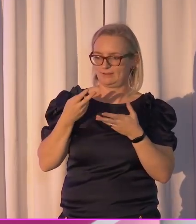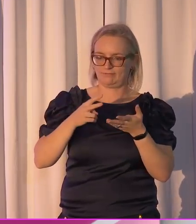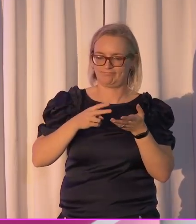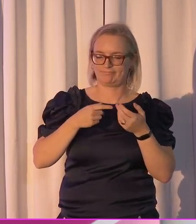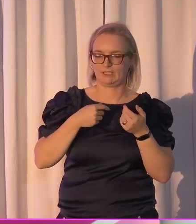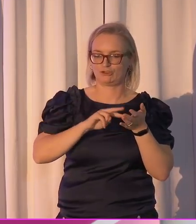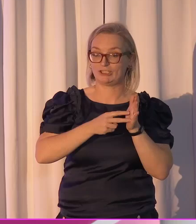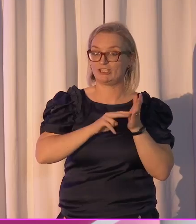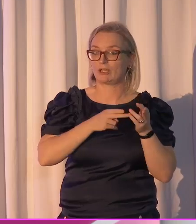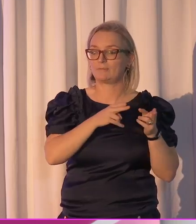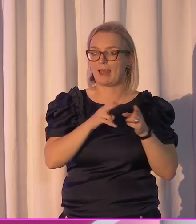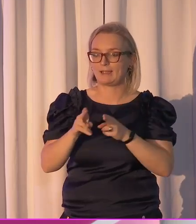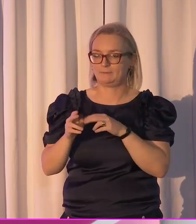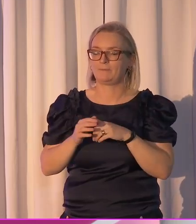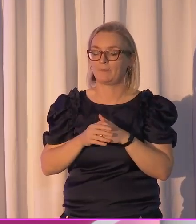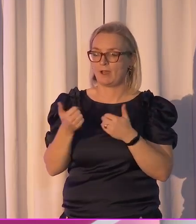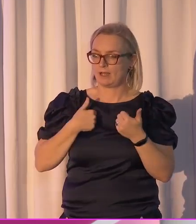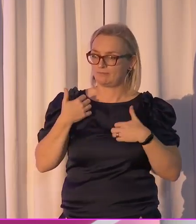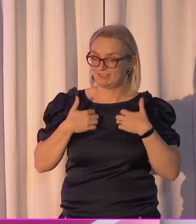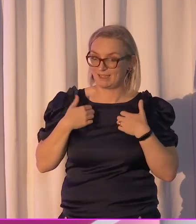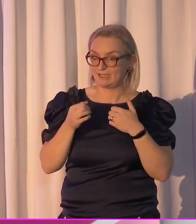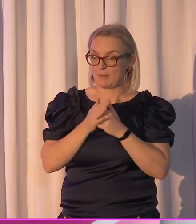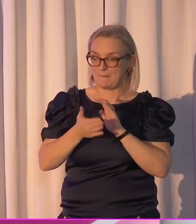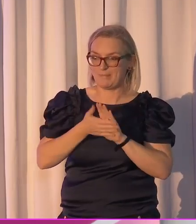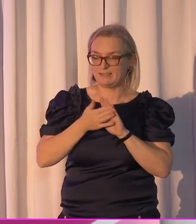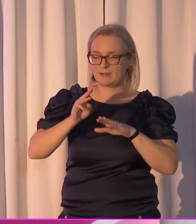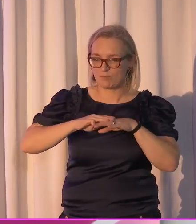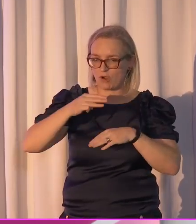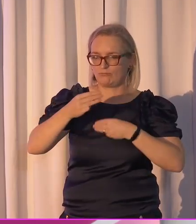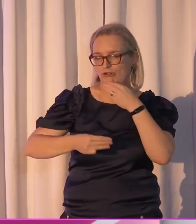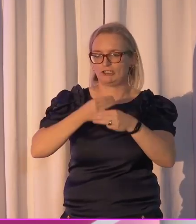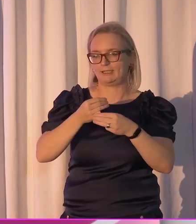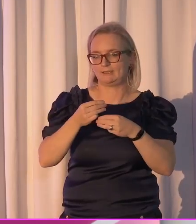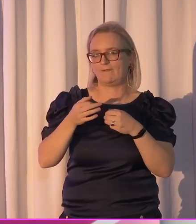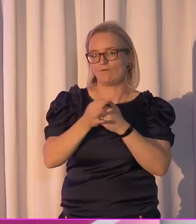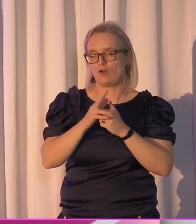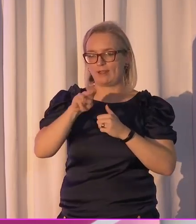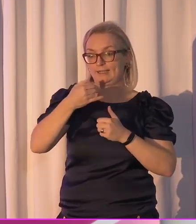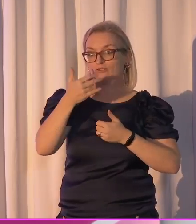plan and truly look forward to building on this progress over the coming 3 years.